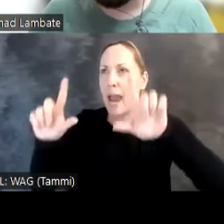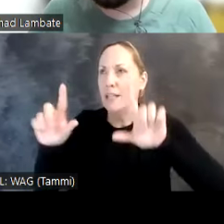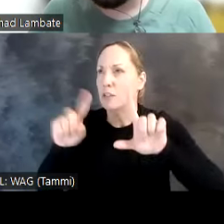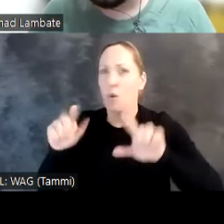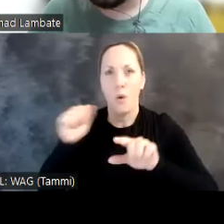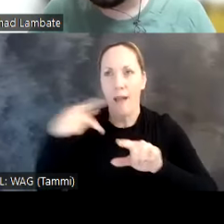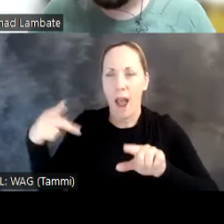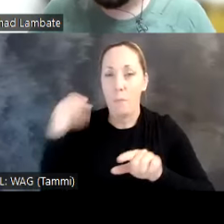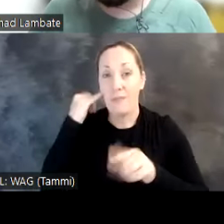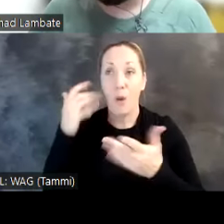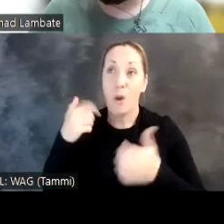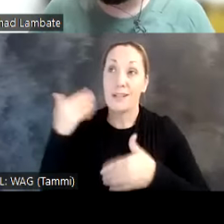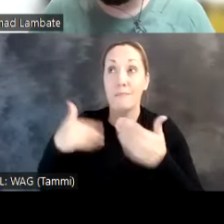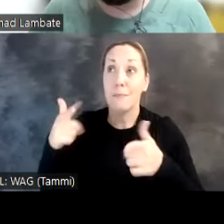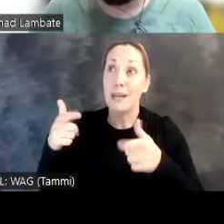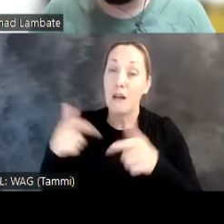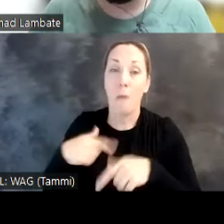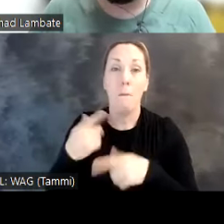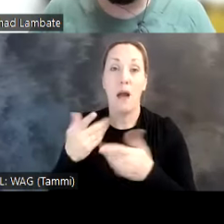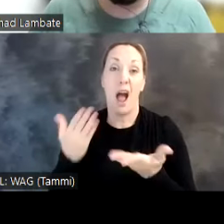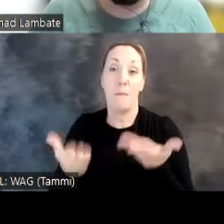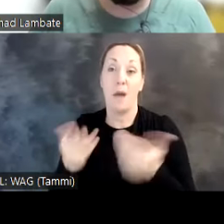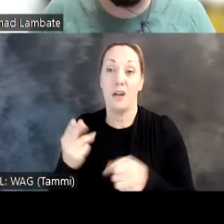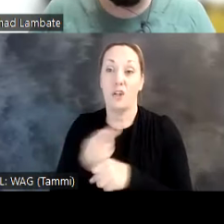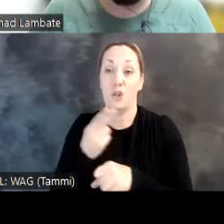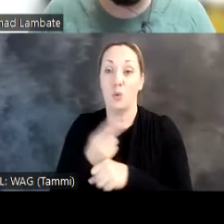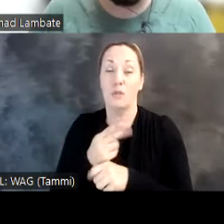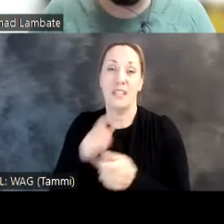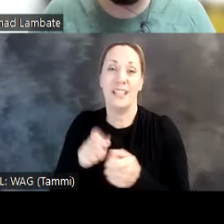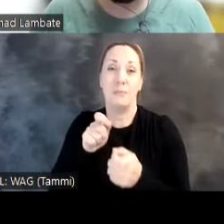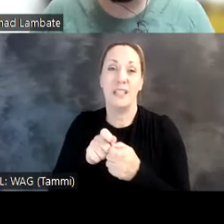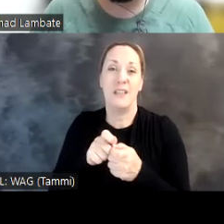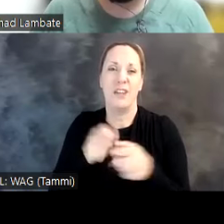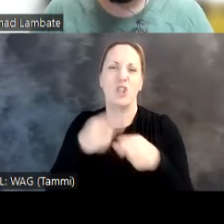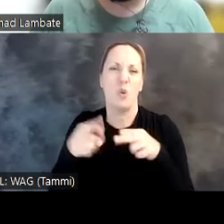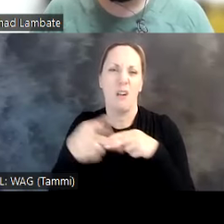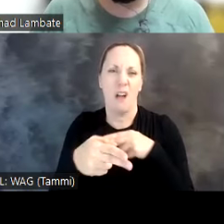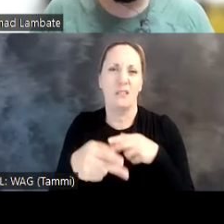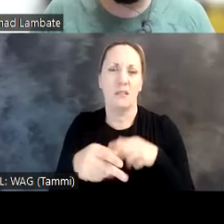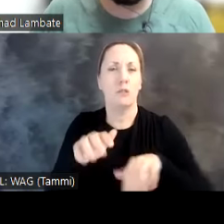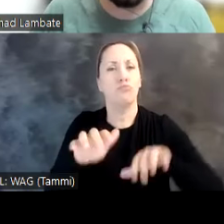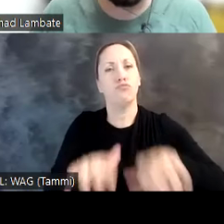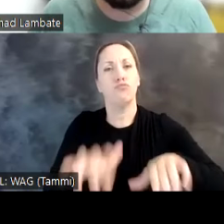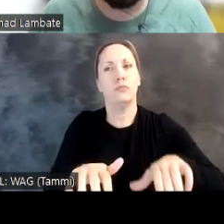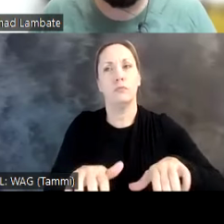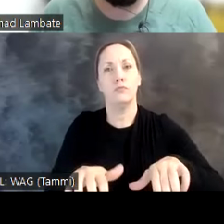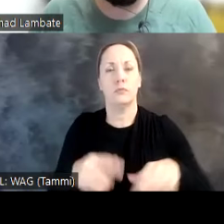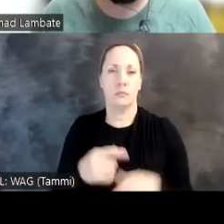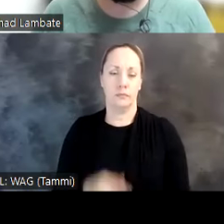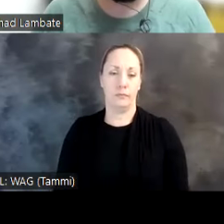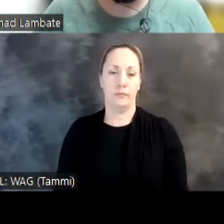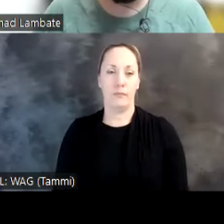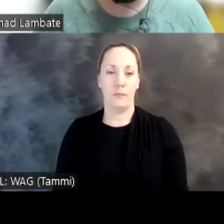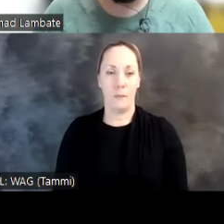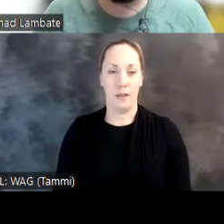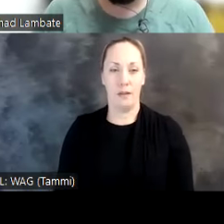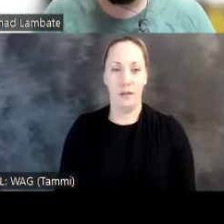speed up my process, I might even use certain keyboard shortcuts to perform those tasks then.